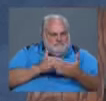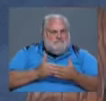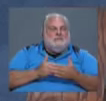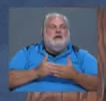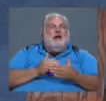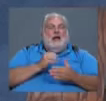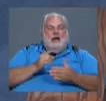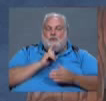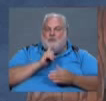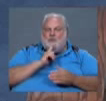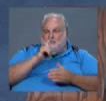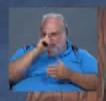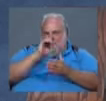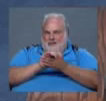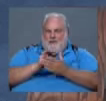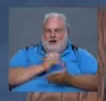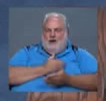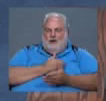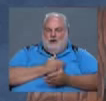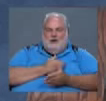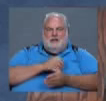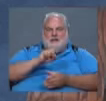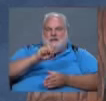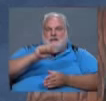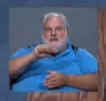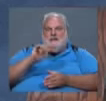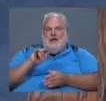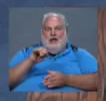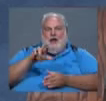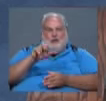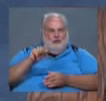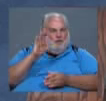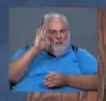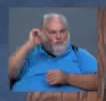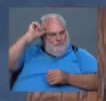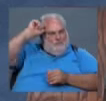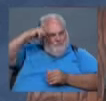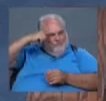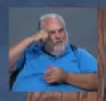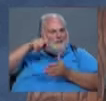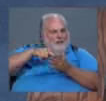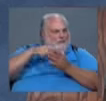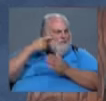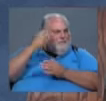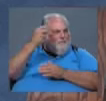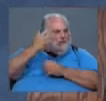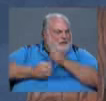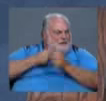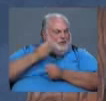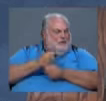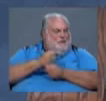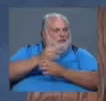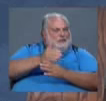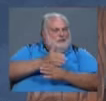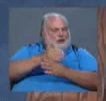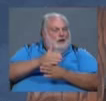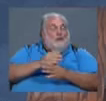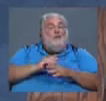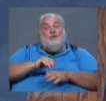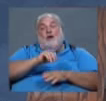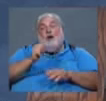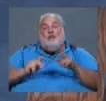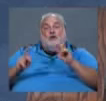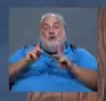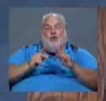I really do think that our sailors will be able to carry these memories with them for the rest of their lives. And we've been trying to share this with the sailors that weren't able to come with us